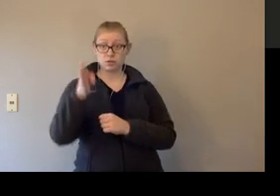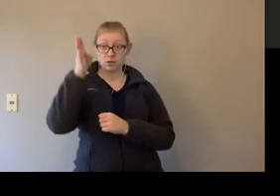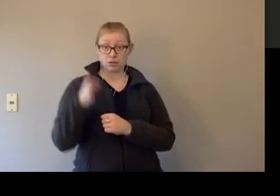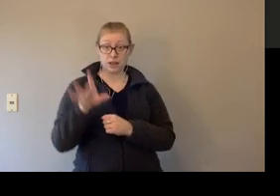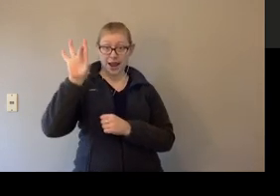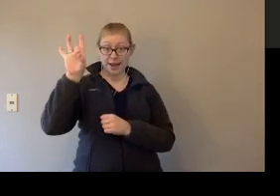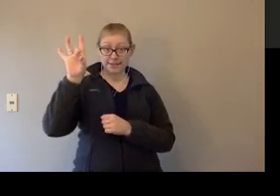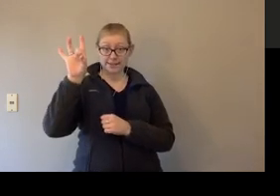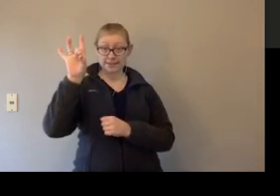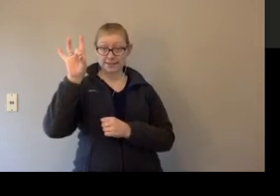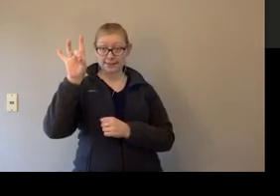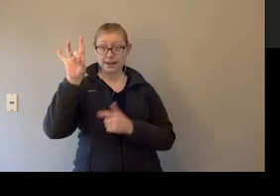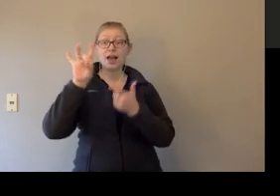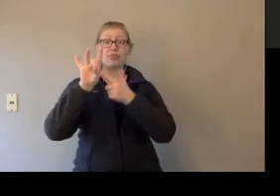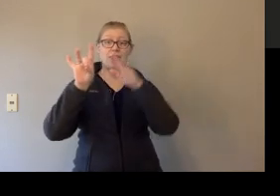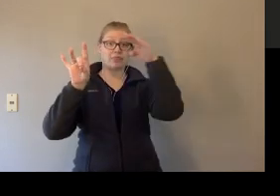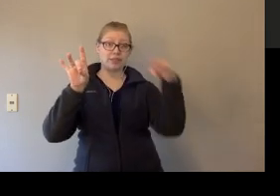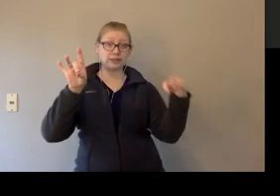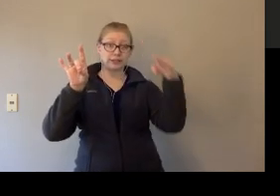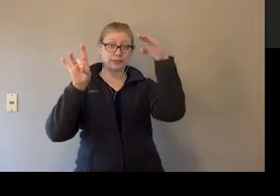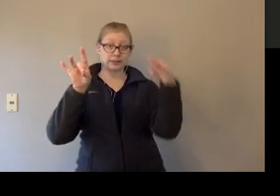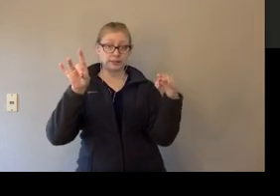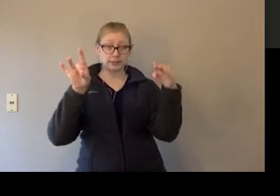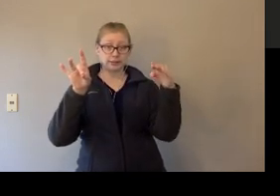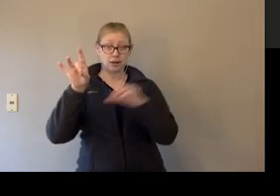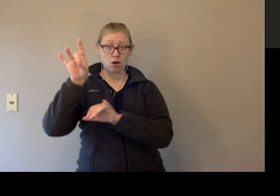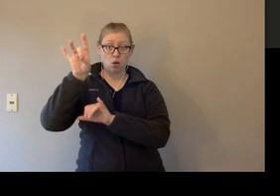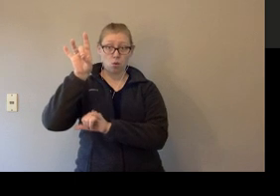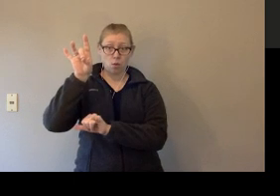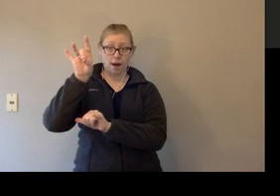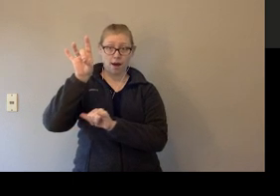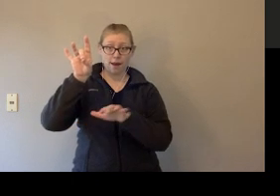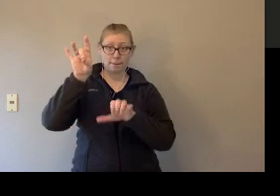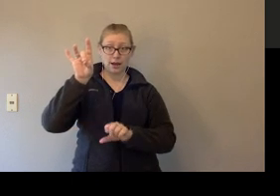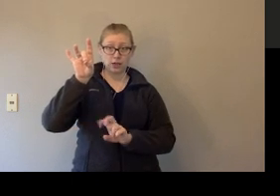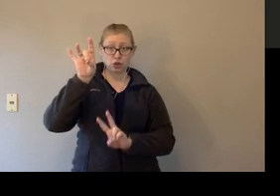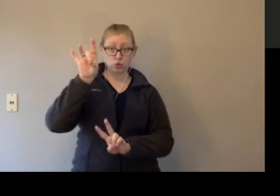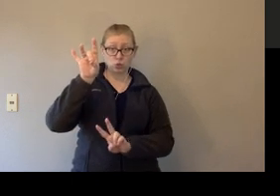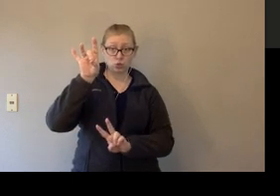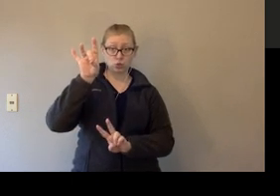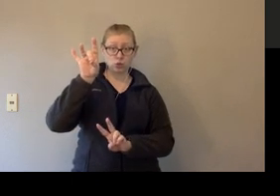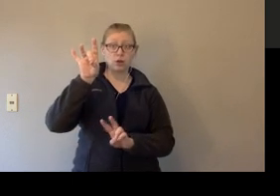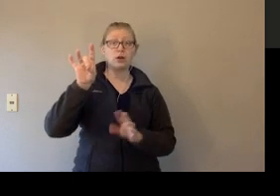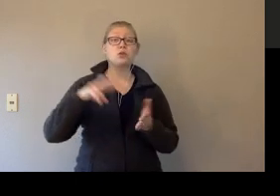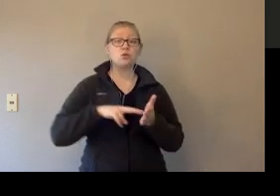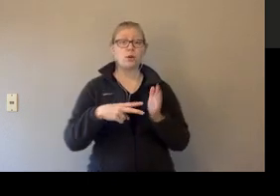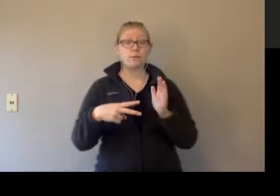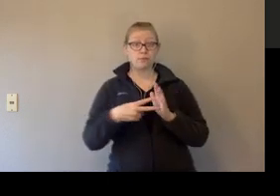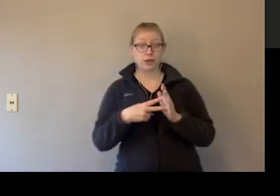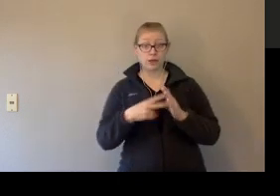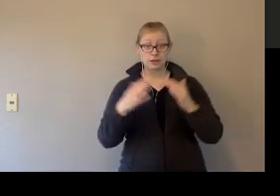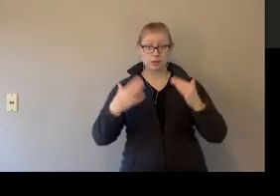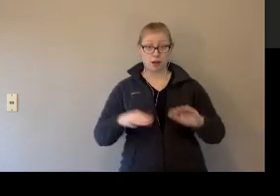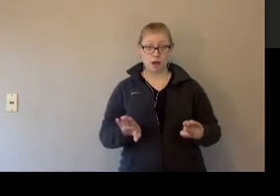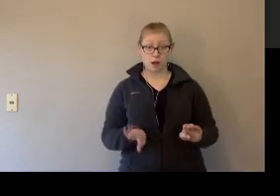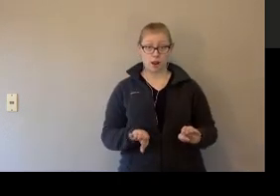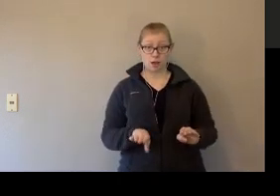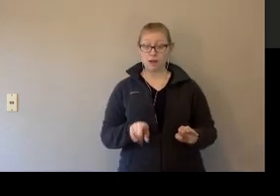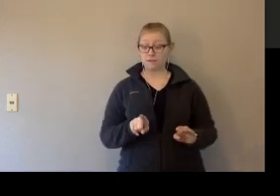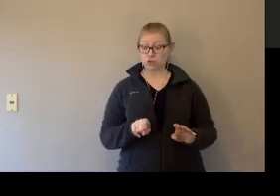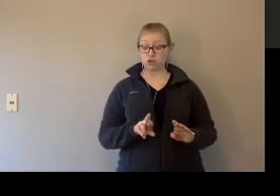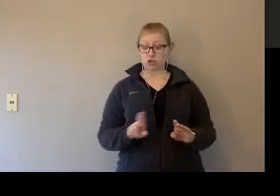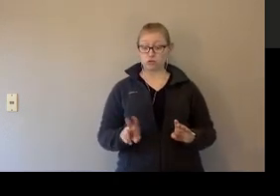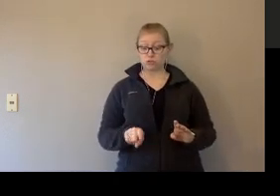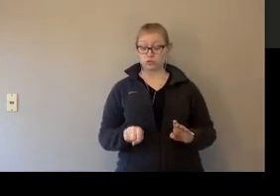2. So that means when I set this up, I have to start with 4.5. So 4.5 divided by